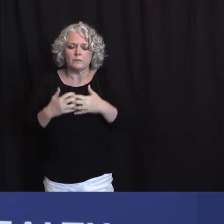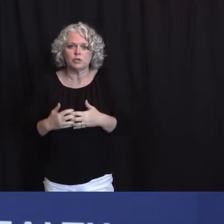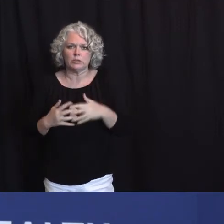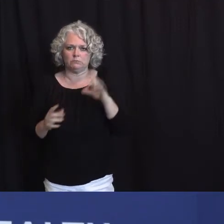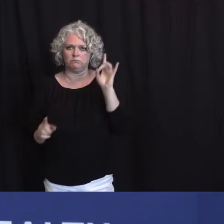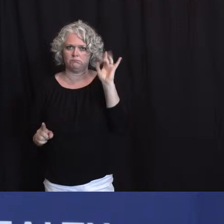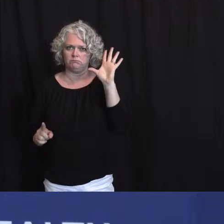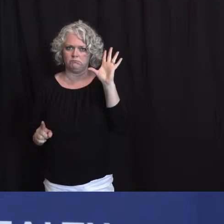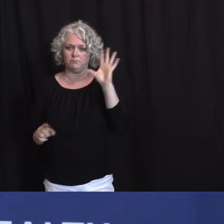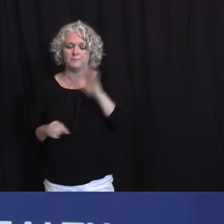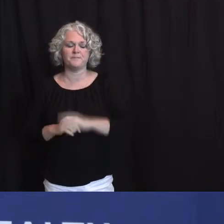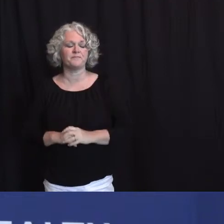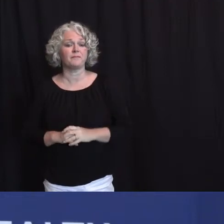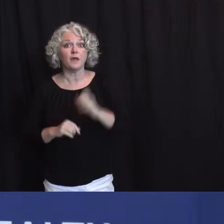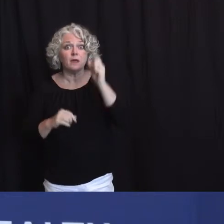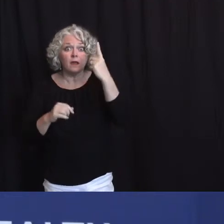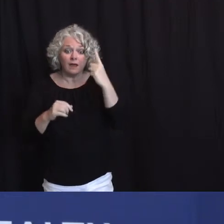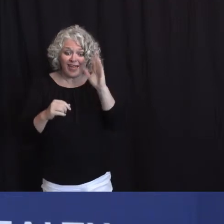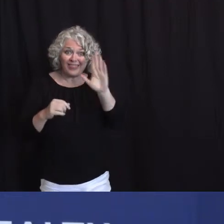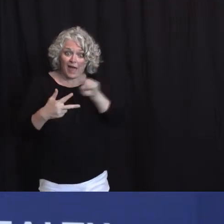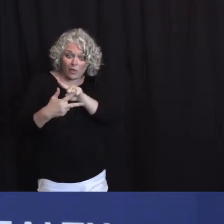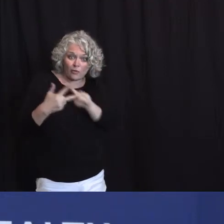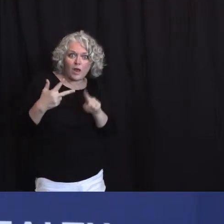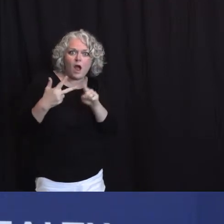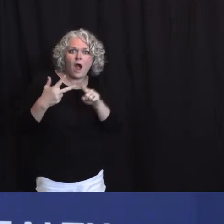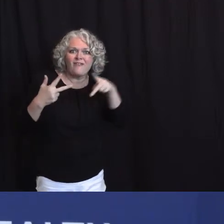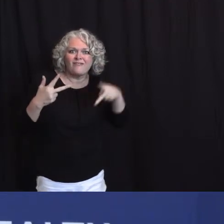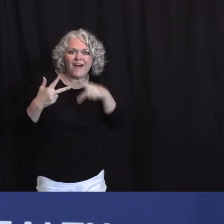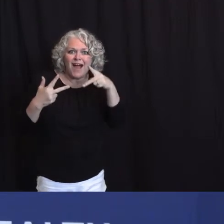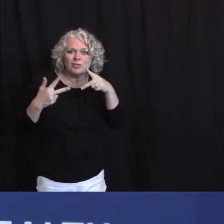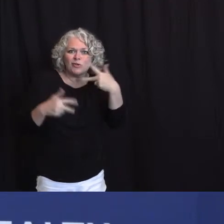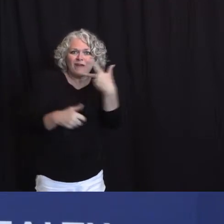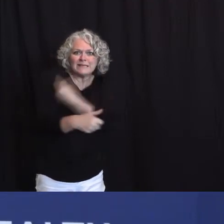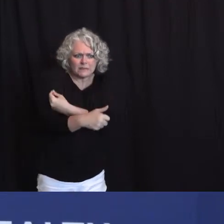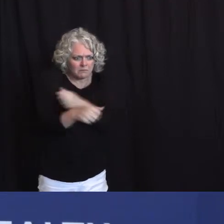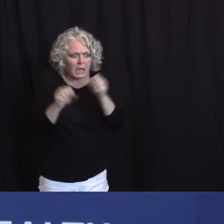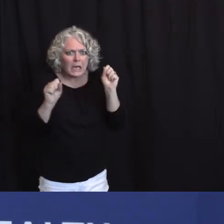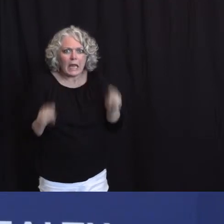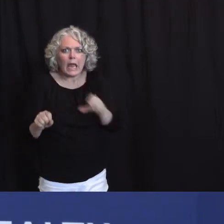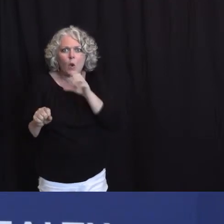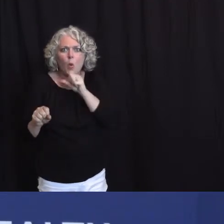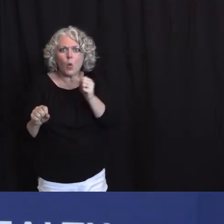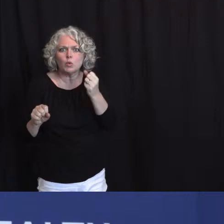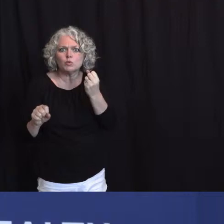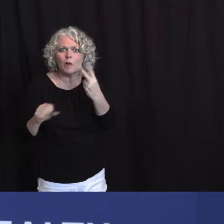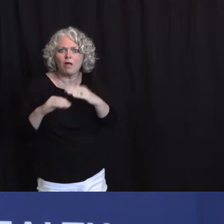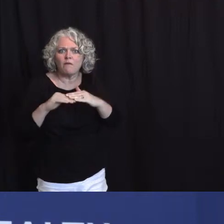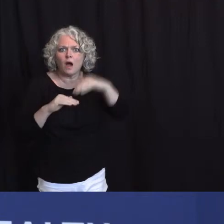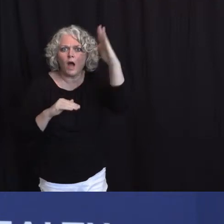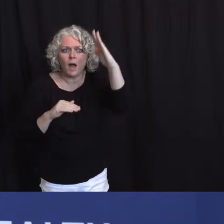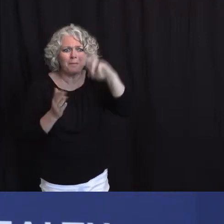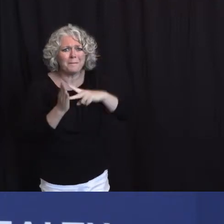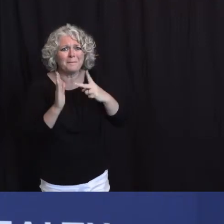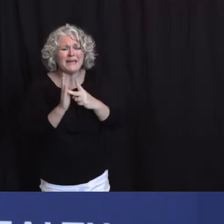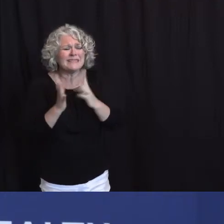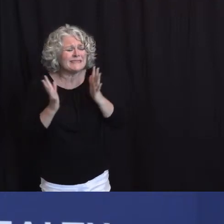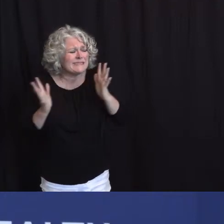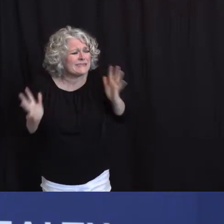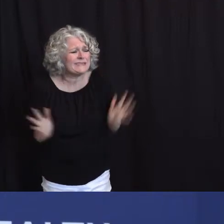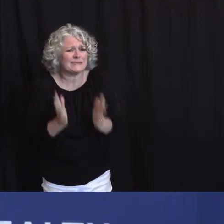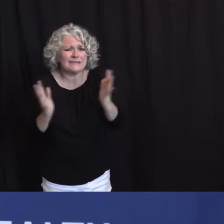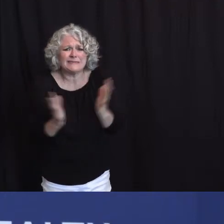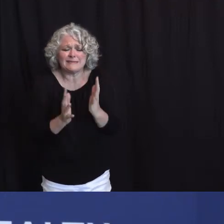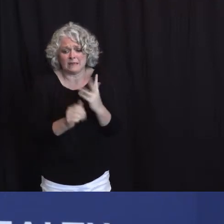that the Pfizer vaccine is available for 12 to 15-year-olds, getting this population vaccinated can protect them from